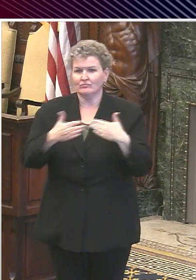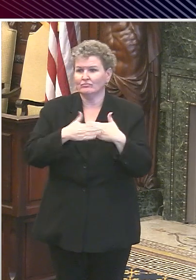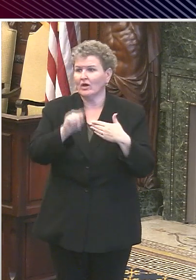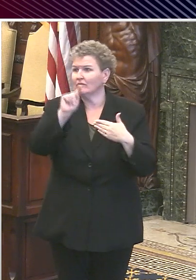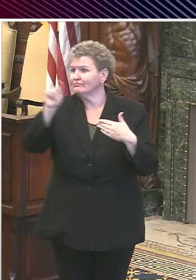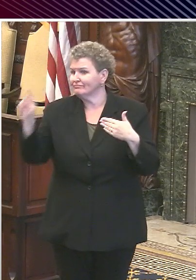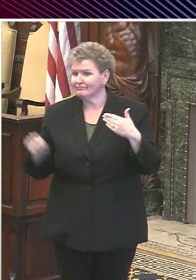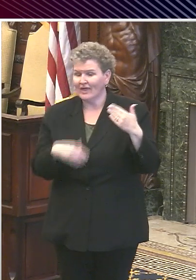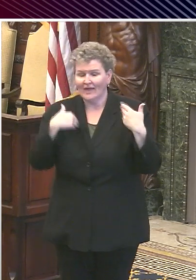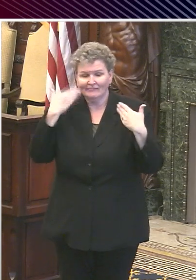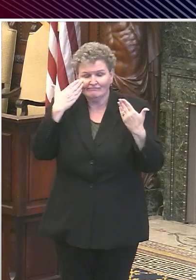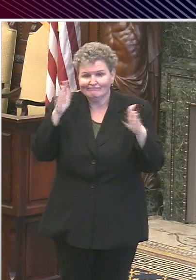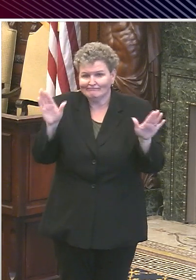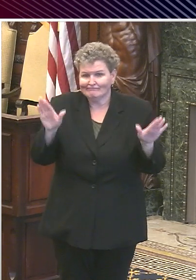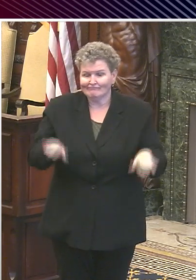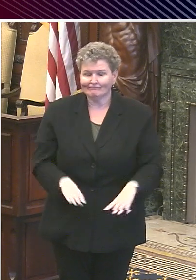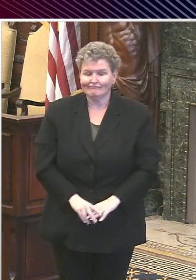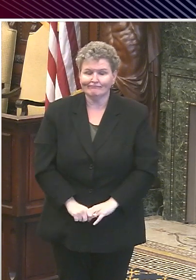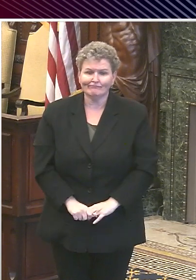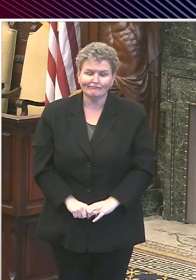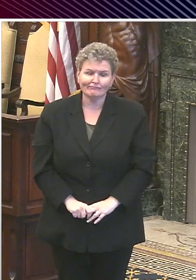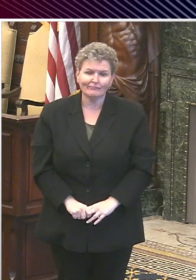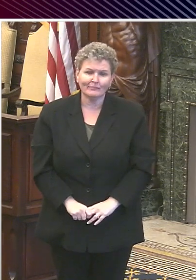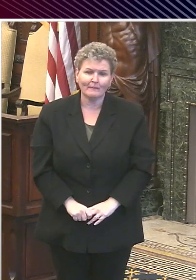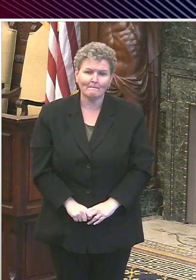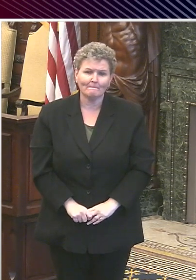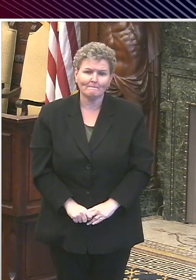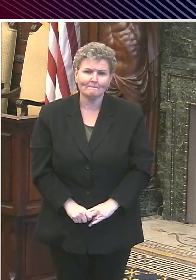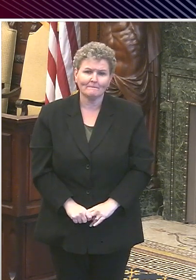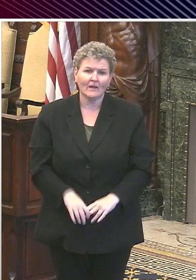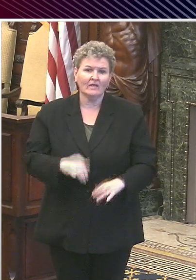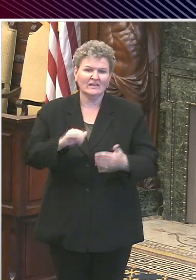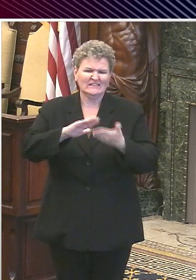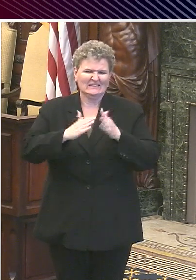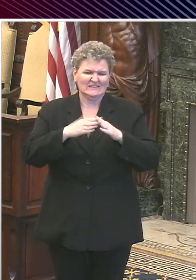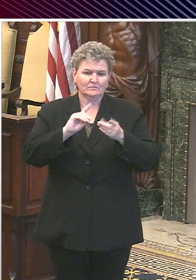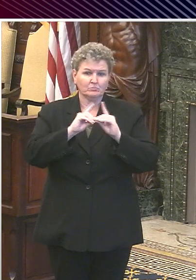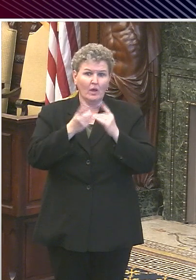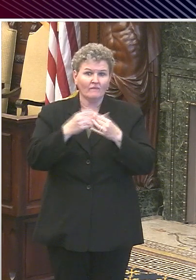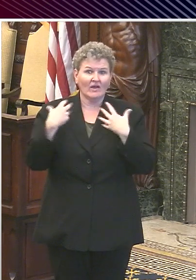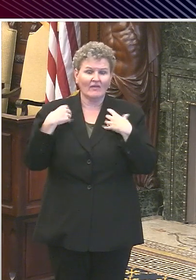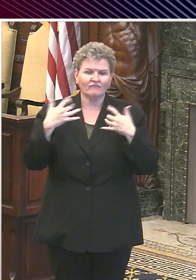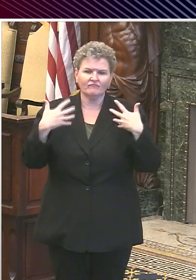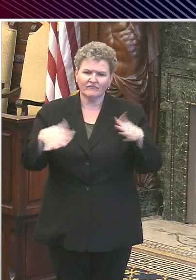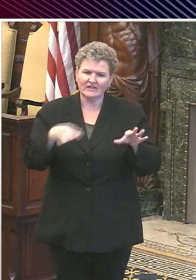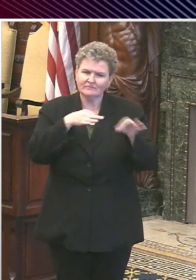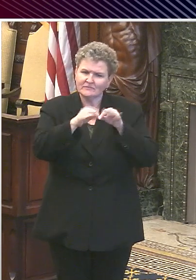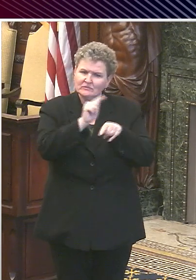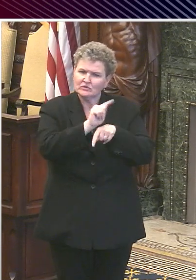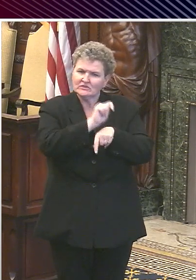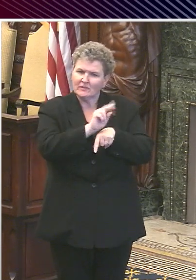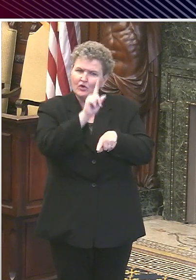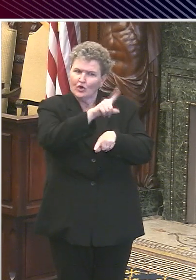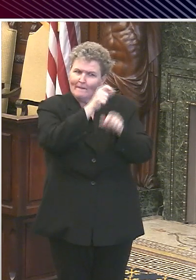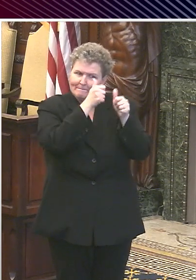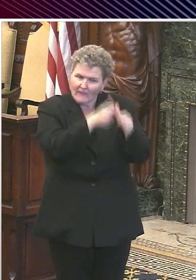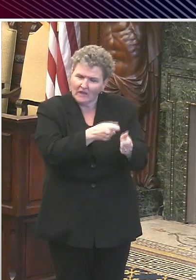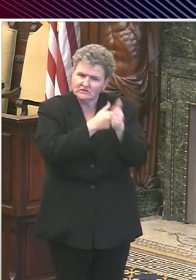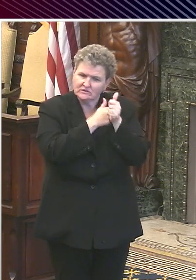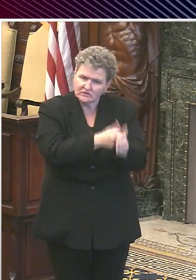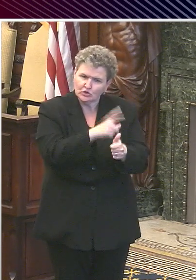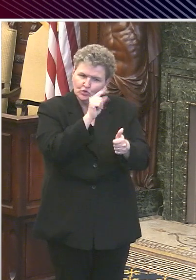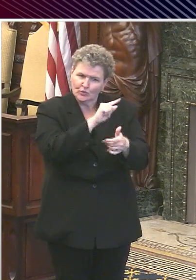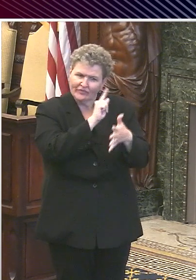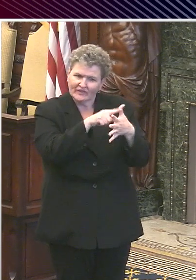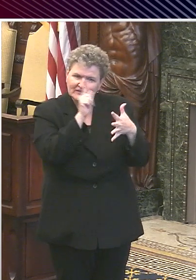What steps have the city or Department of Health explained to Temple that they must take in